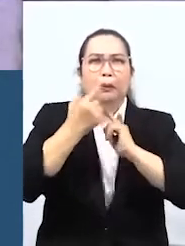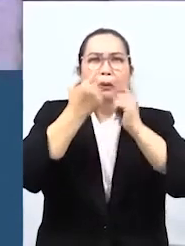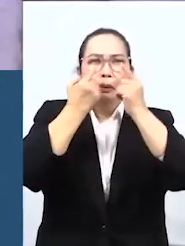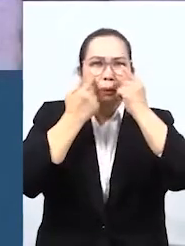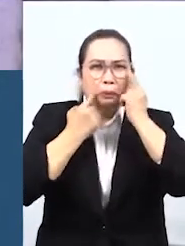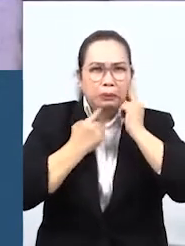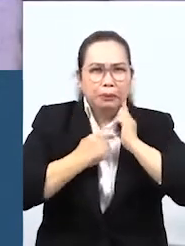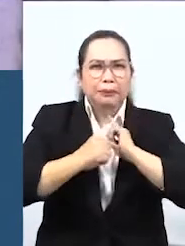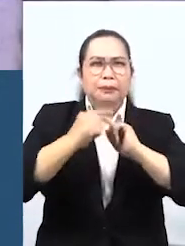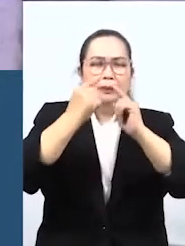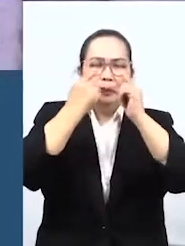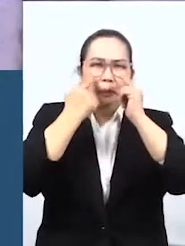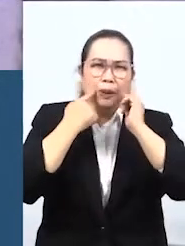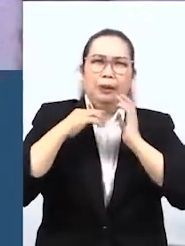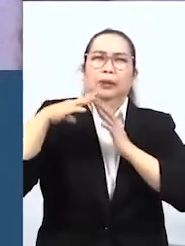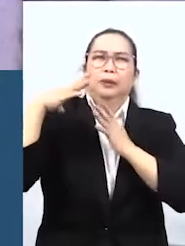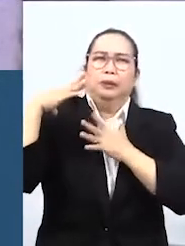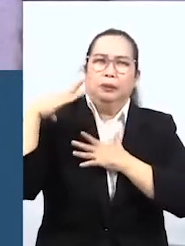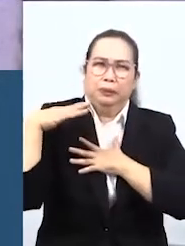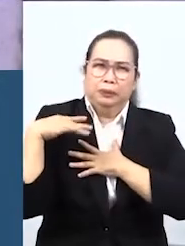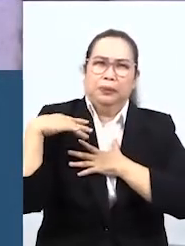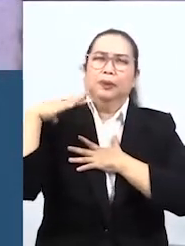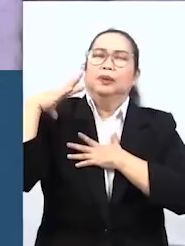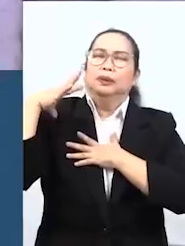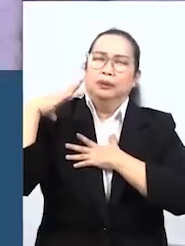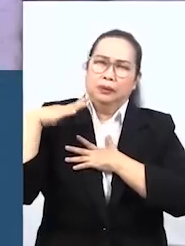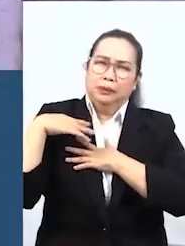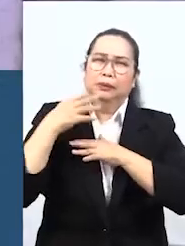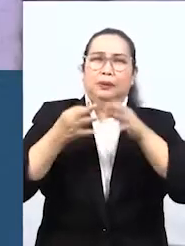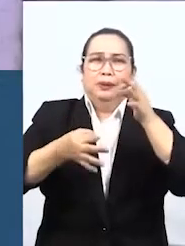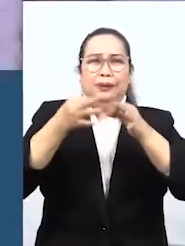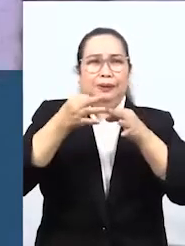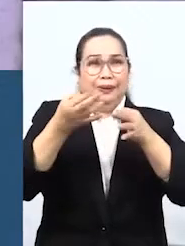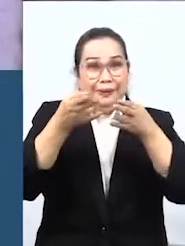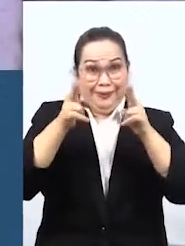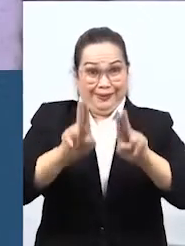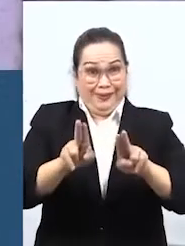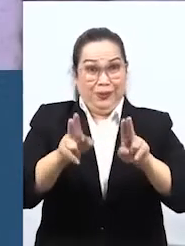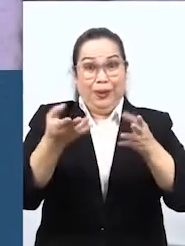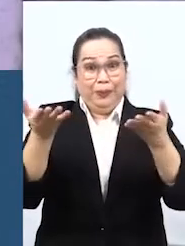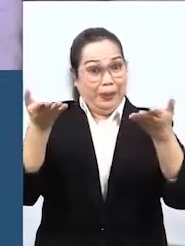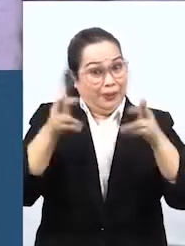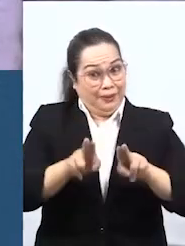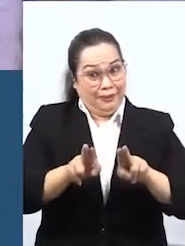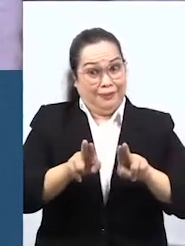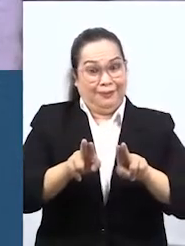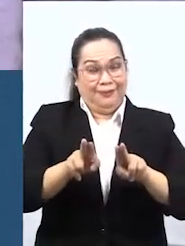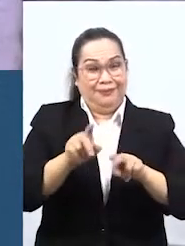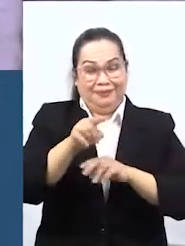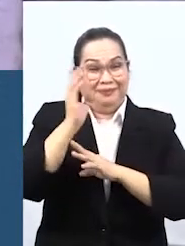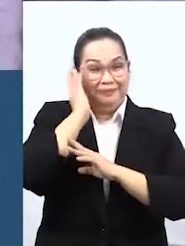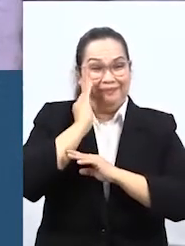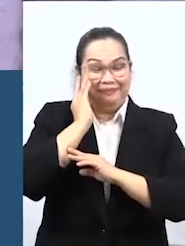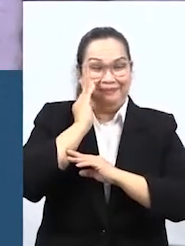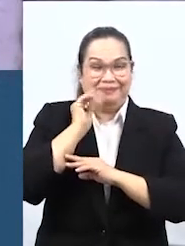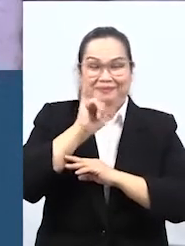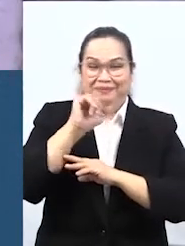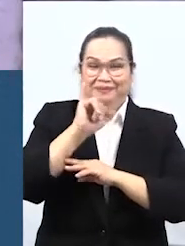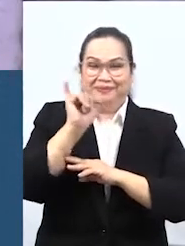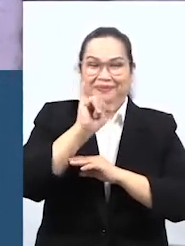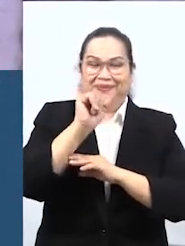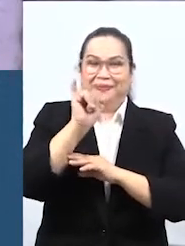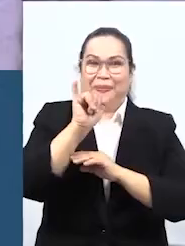weeping and waiting for justice to come I experience that when I go through a crime